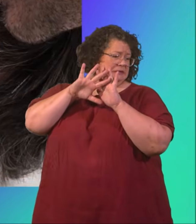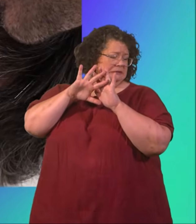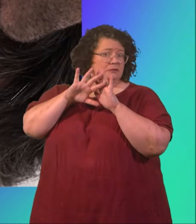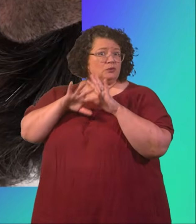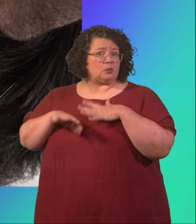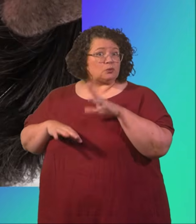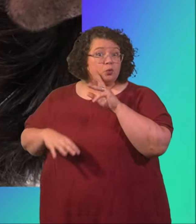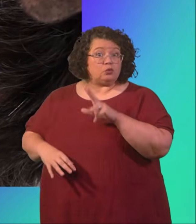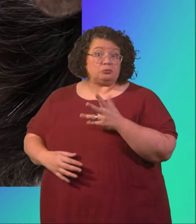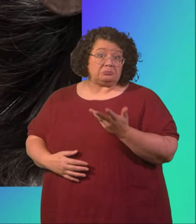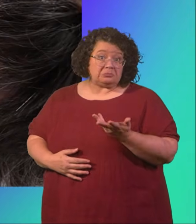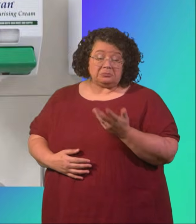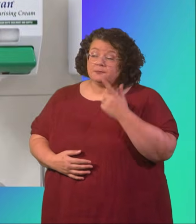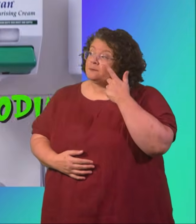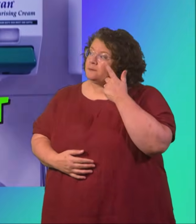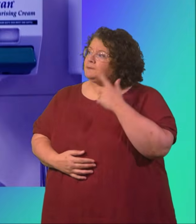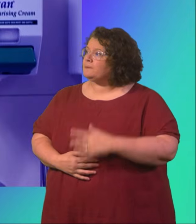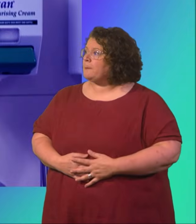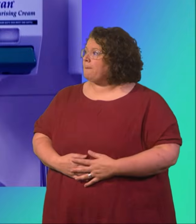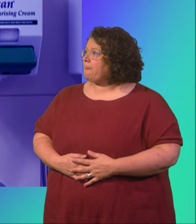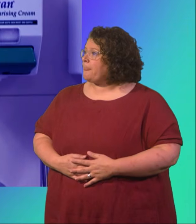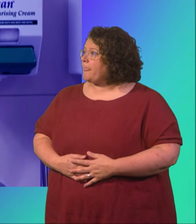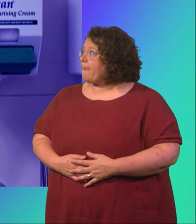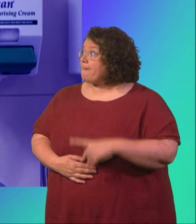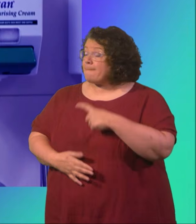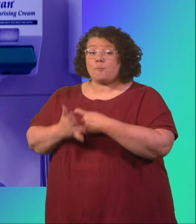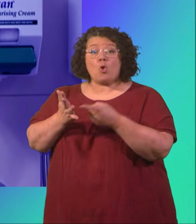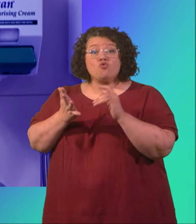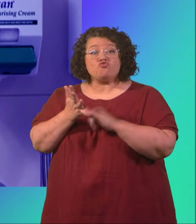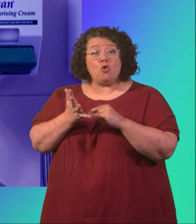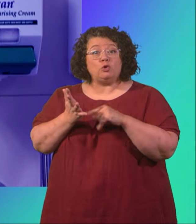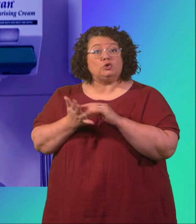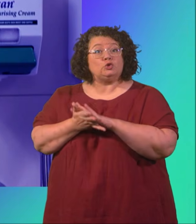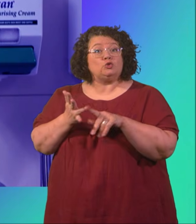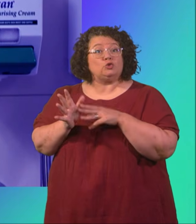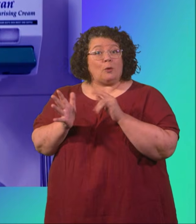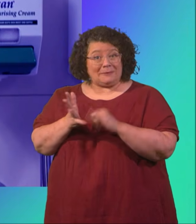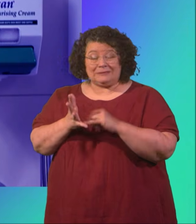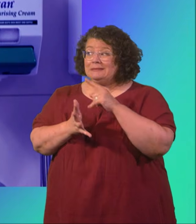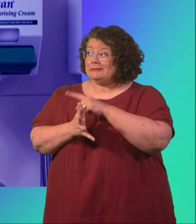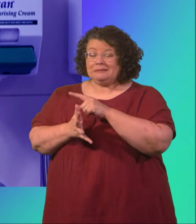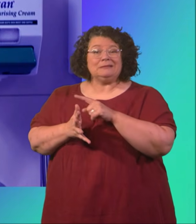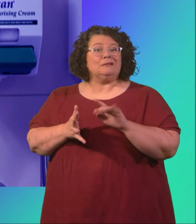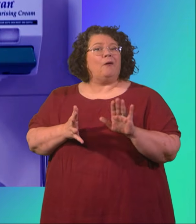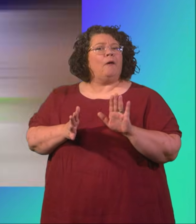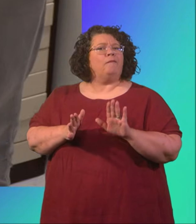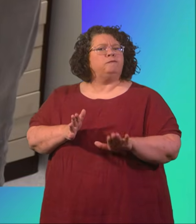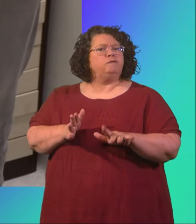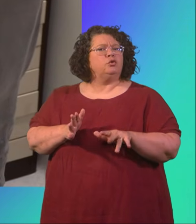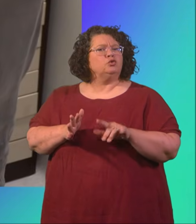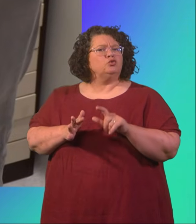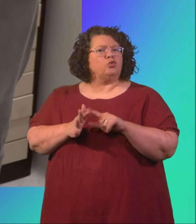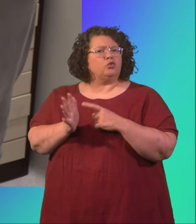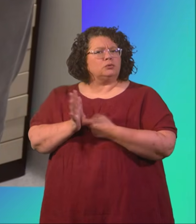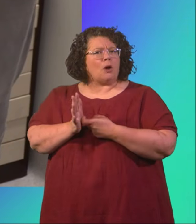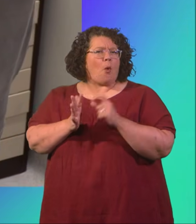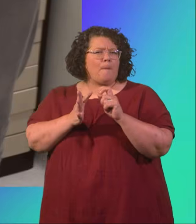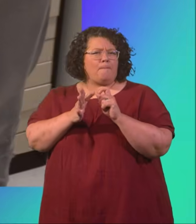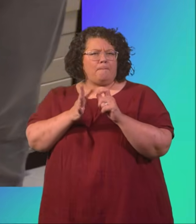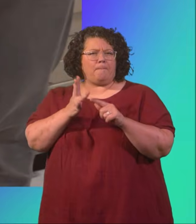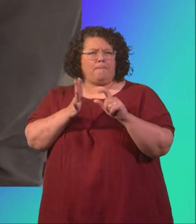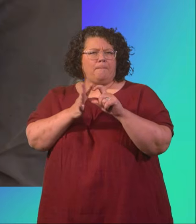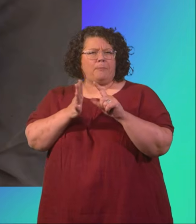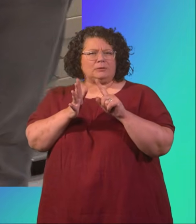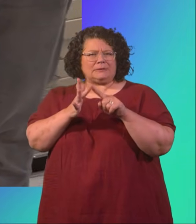to look away, but not yet. This is Ros Thomas. She's a foot doctor or podiatrist, and she's going to be tackling this. It's a